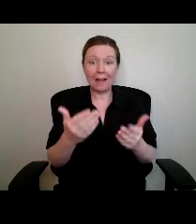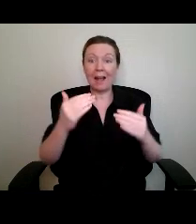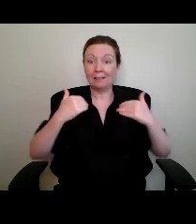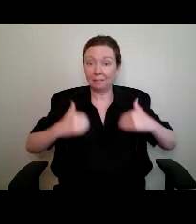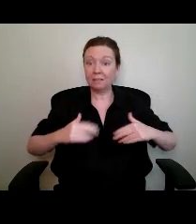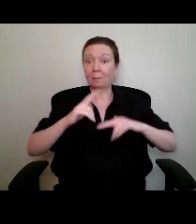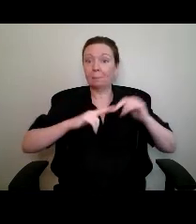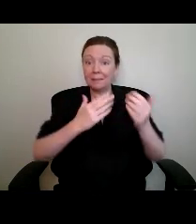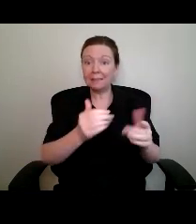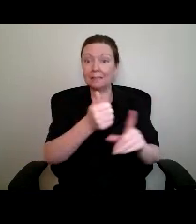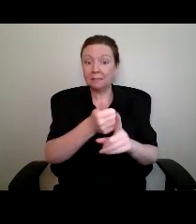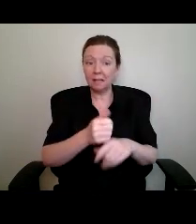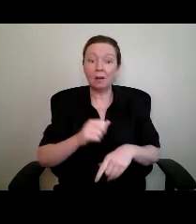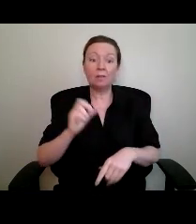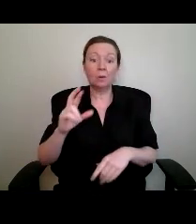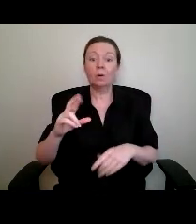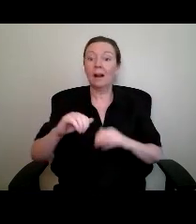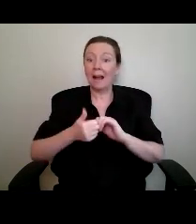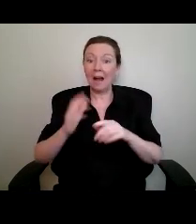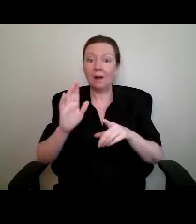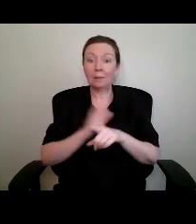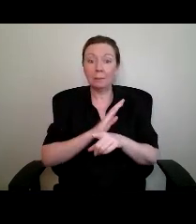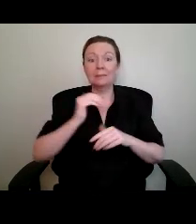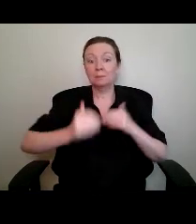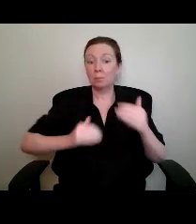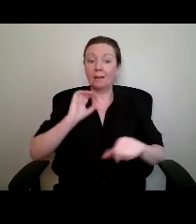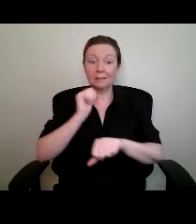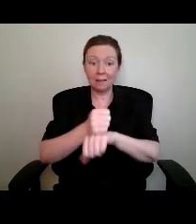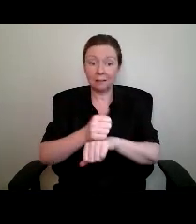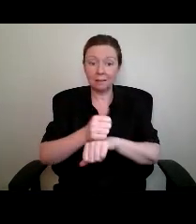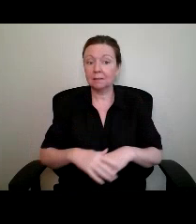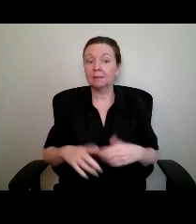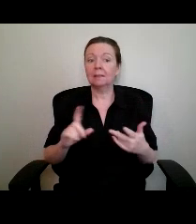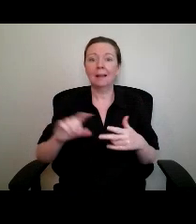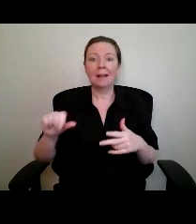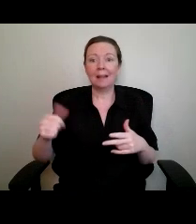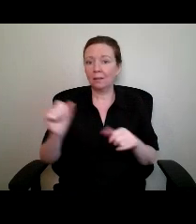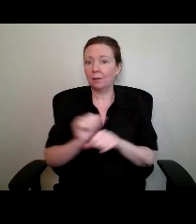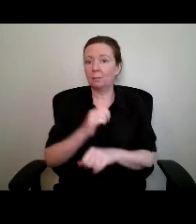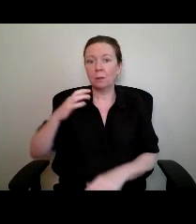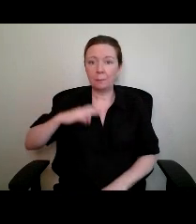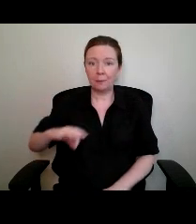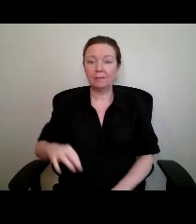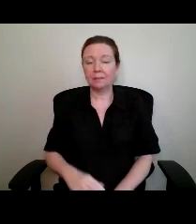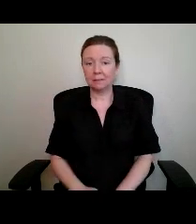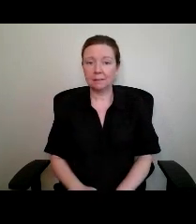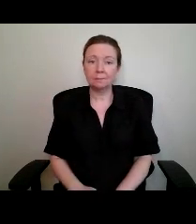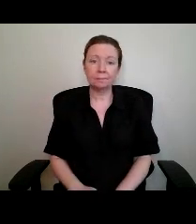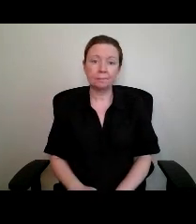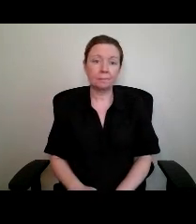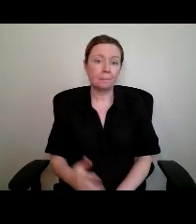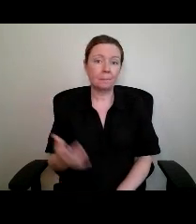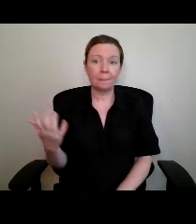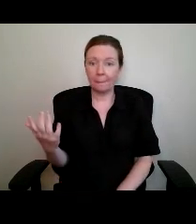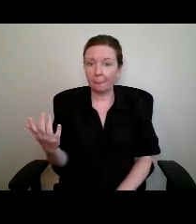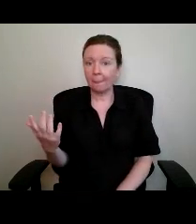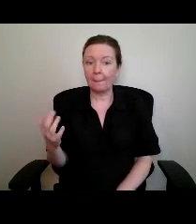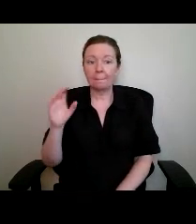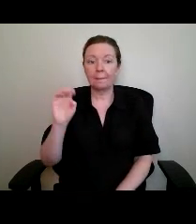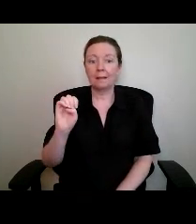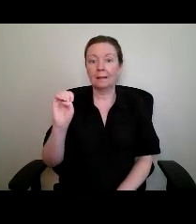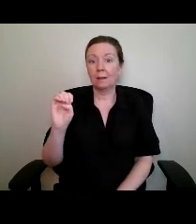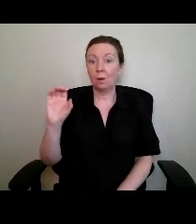facility itself, or in how the business process is done, and any other employment benefits. So there's an